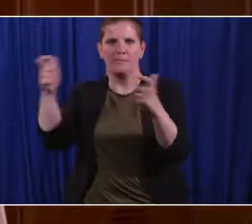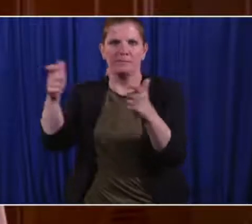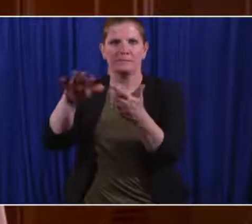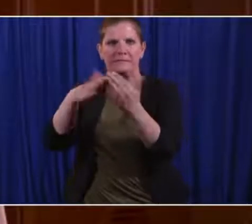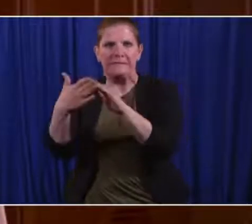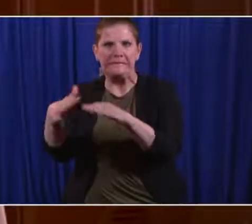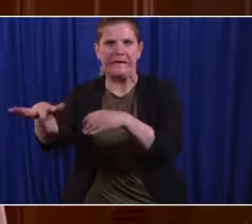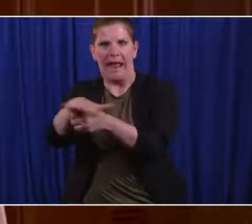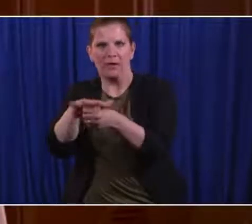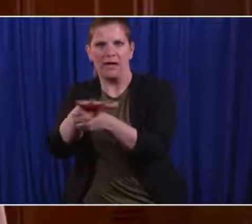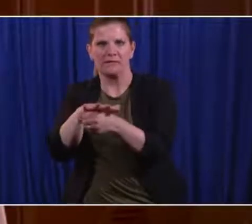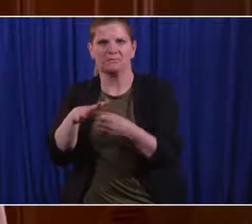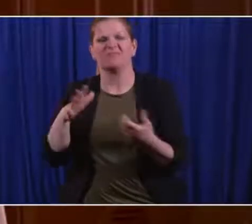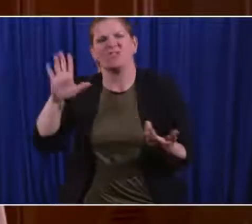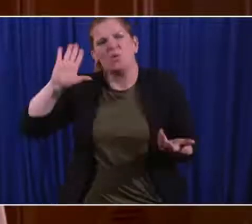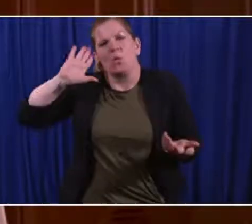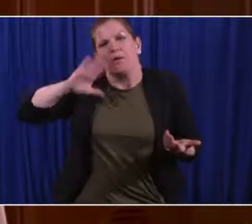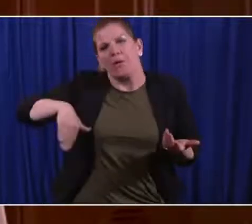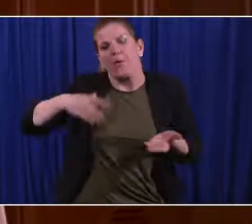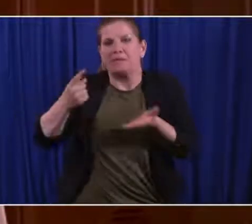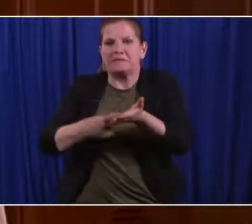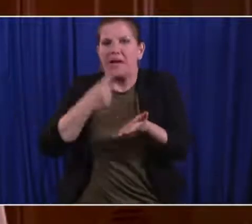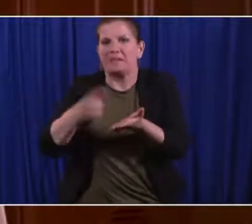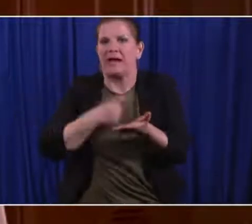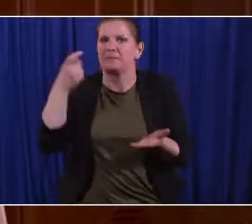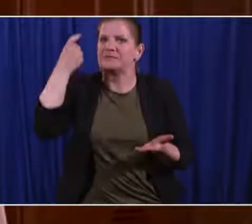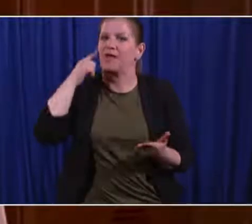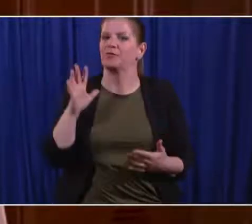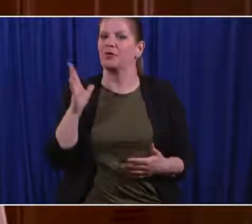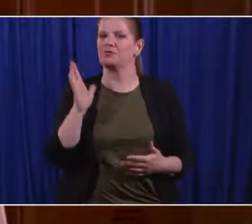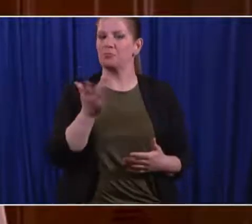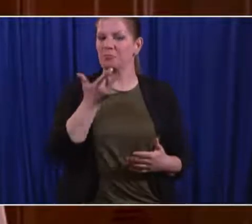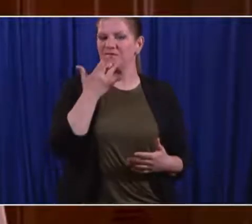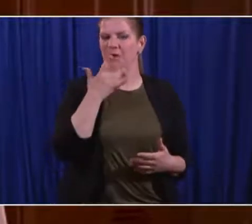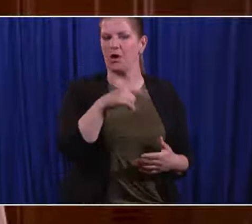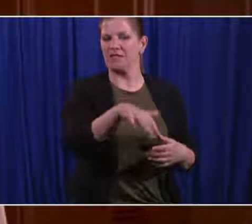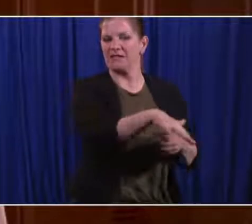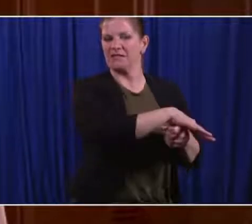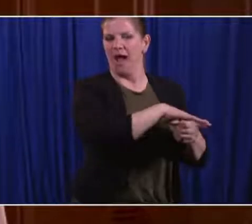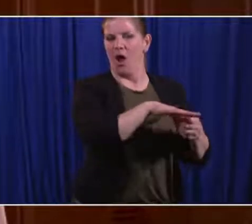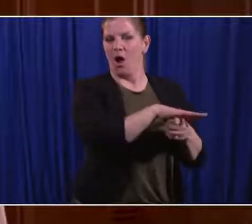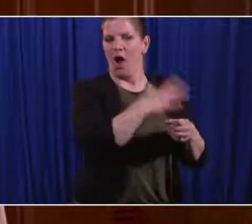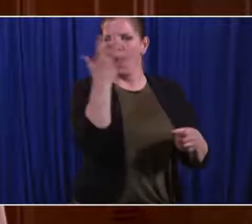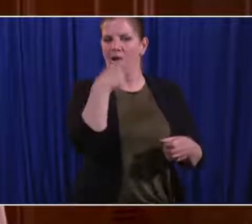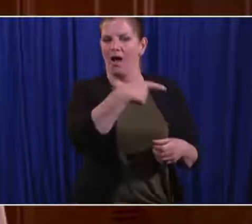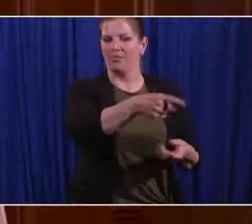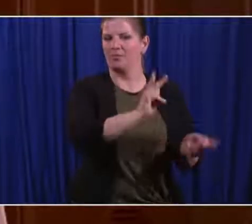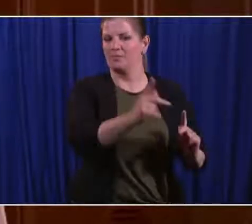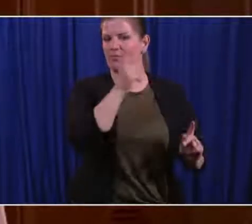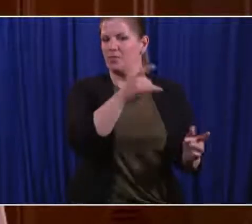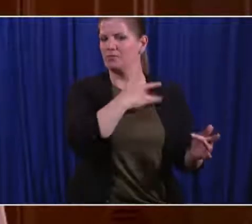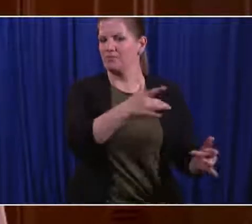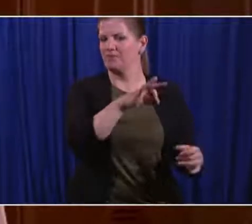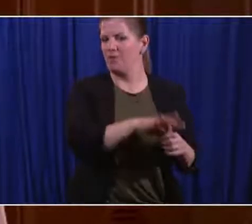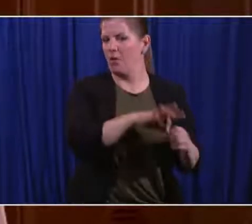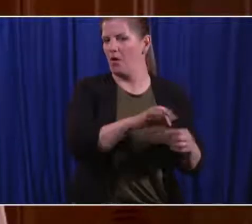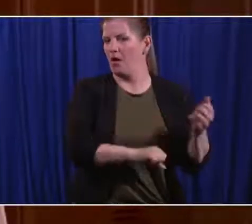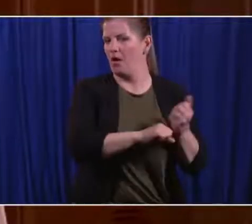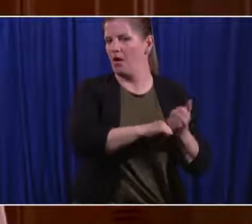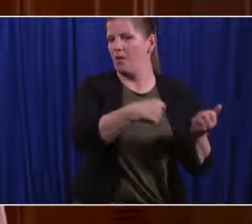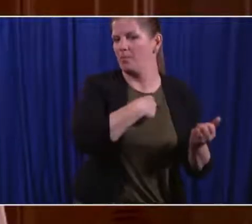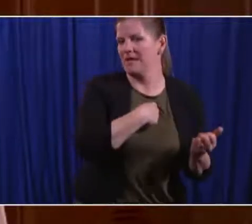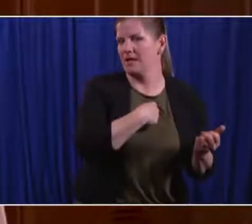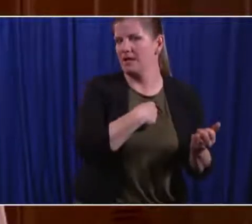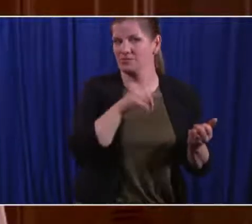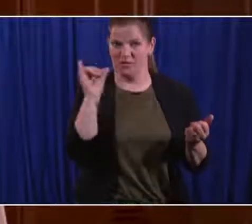states favor the parts of geography where they have the most political support. Is that what is going